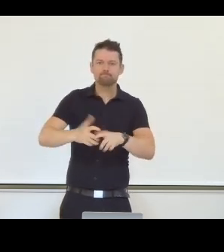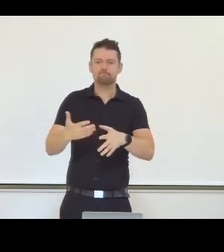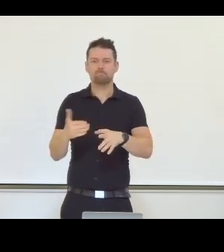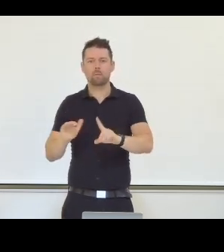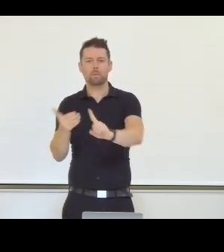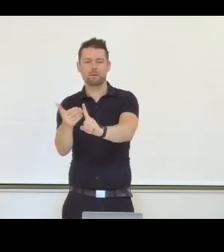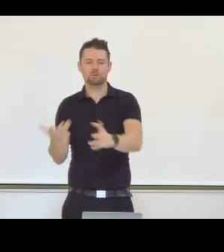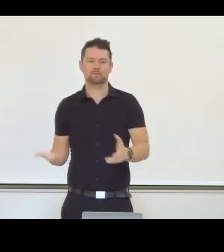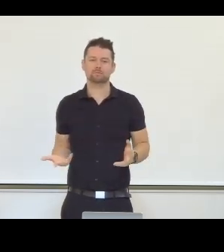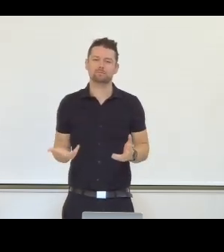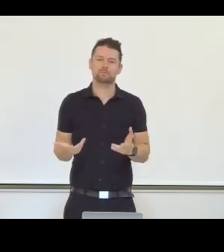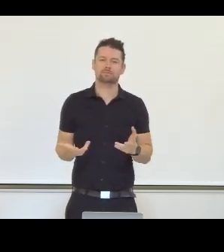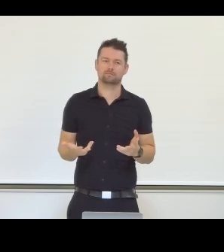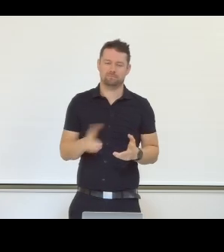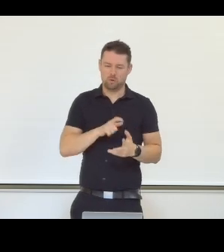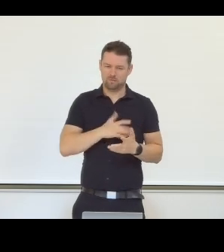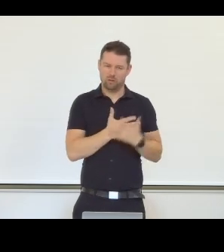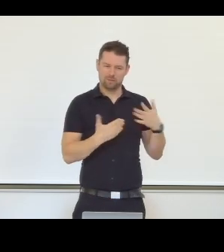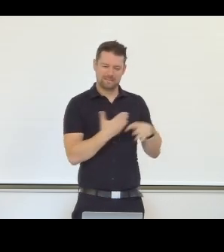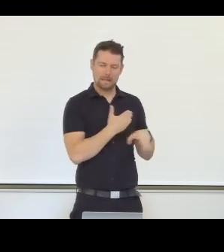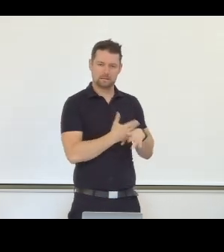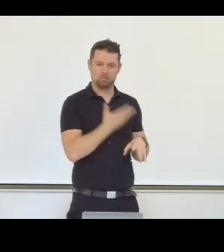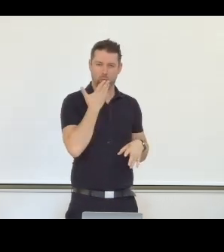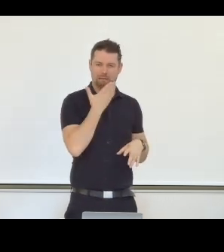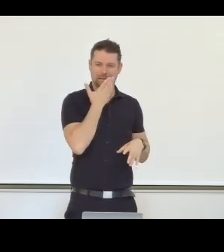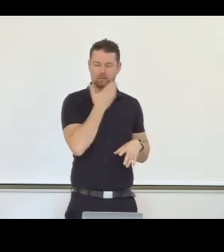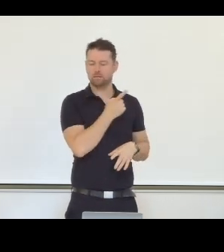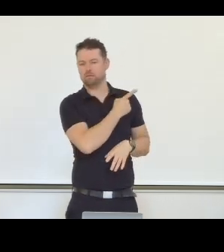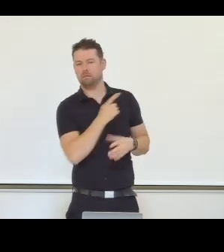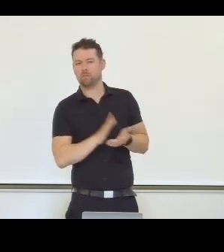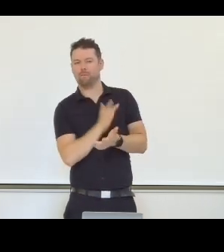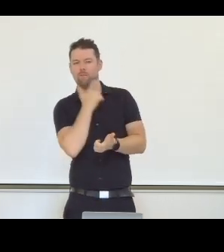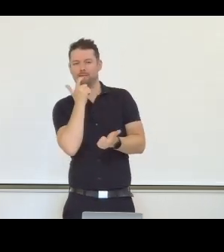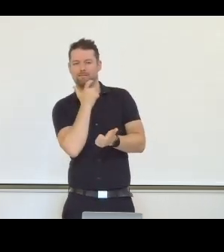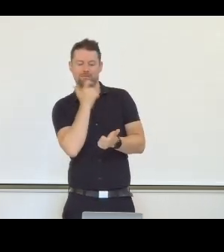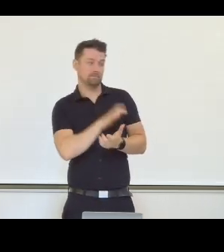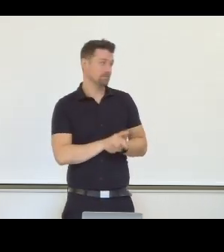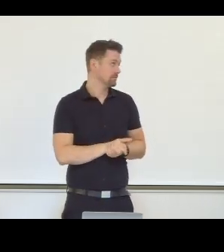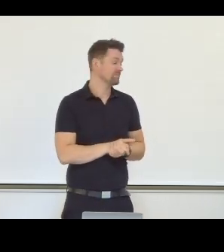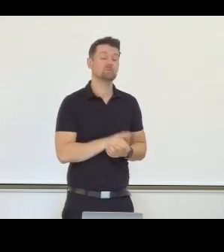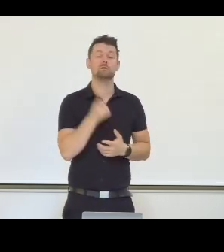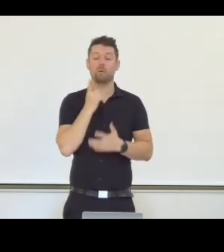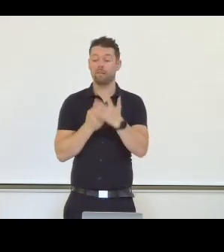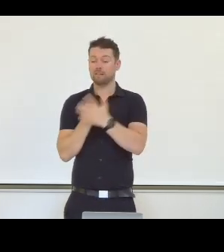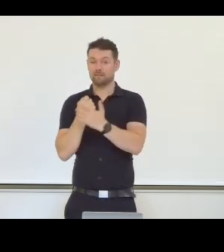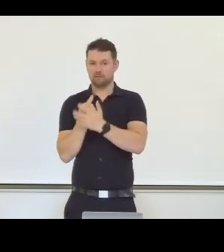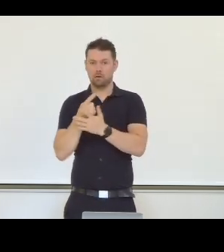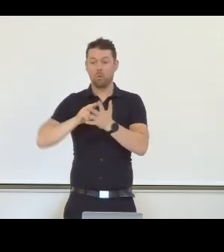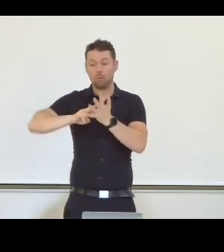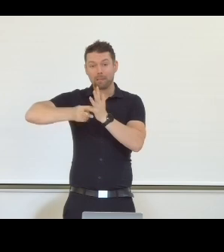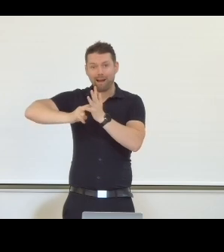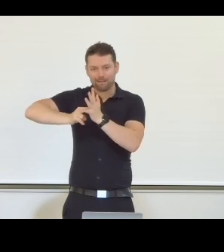all the tasks that were a bit more monotonous by now. Sometimes, so those events, we would plan